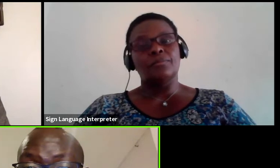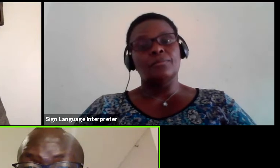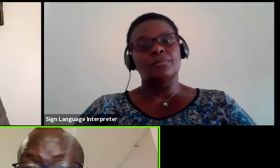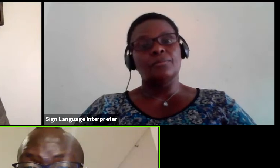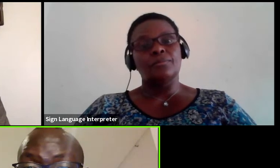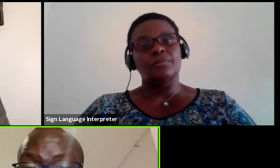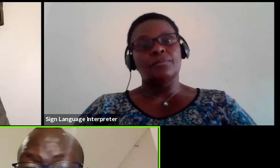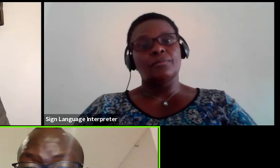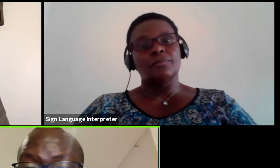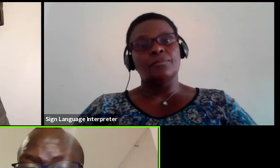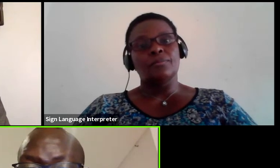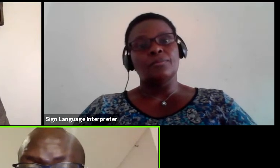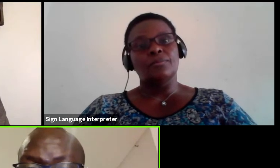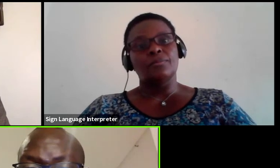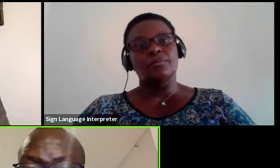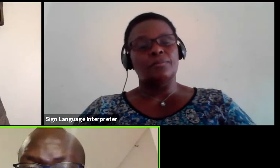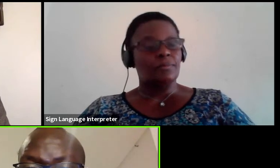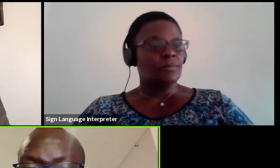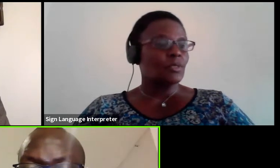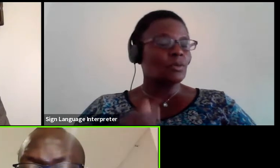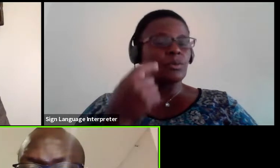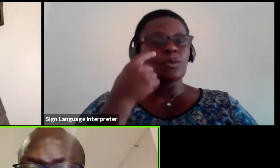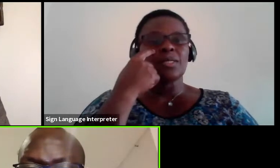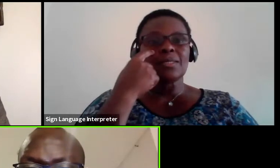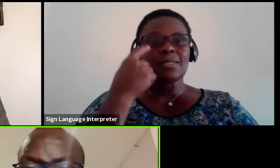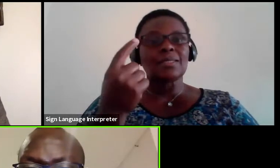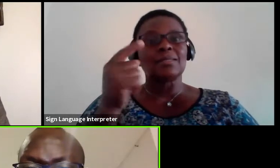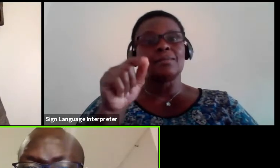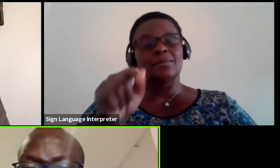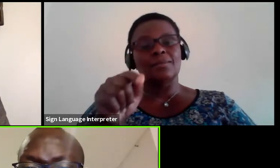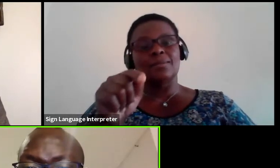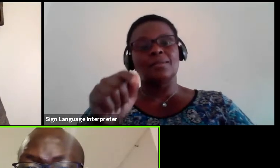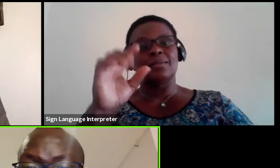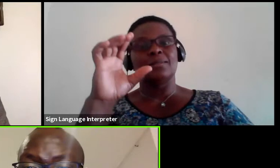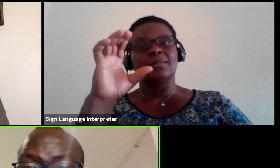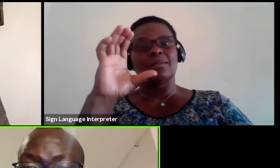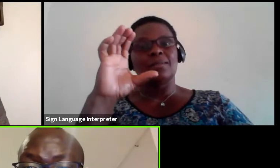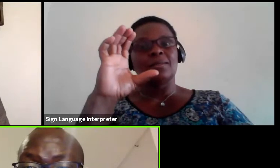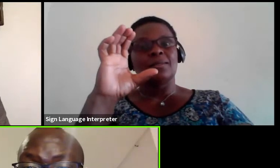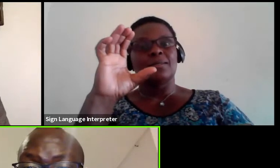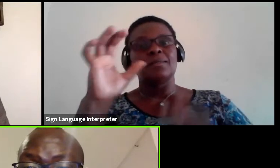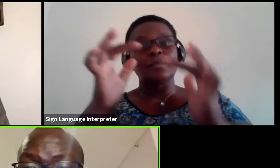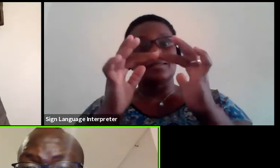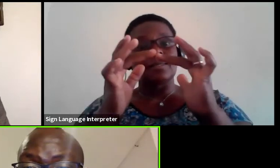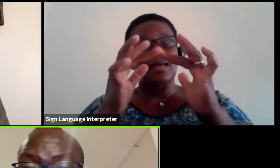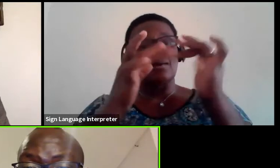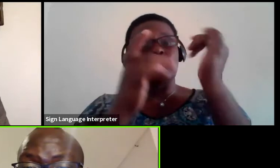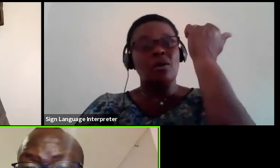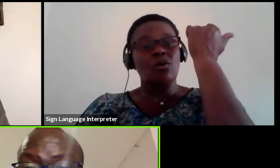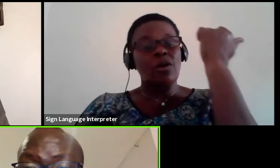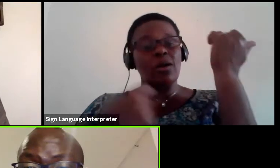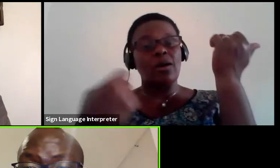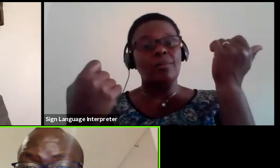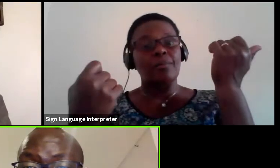we are seeing these cybercrime laws, terrorism laws being used,